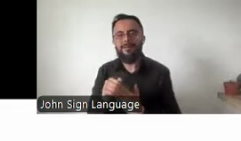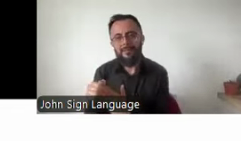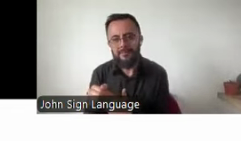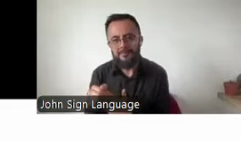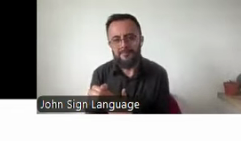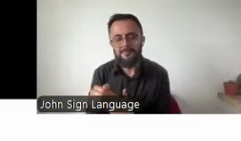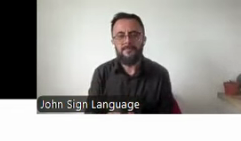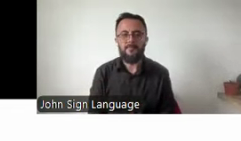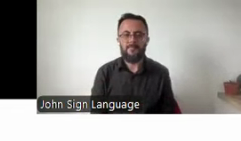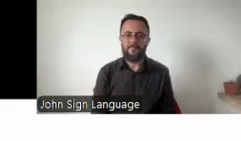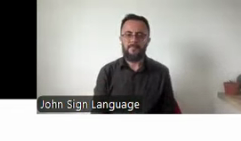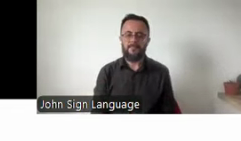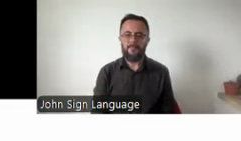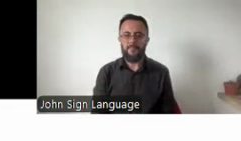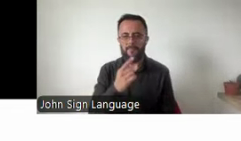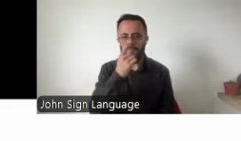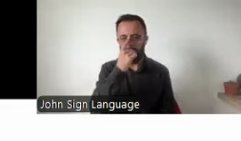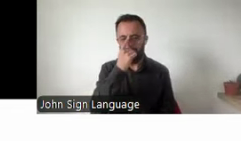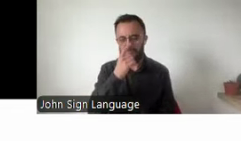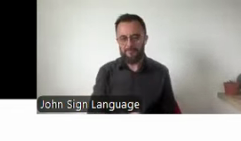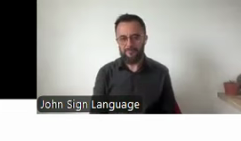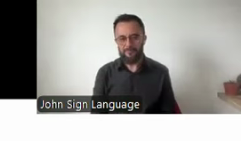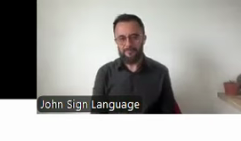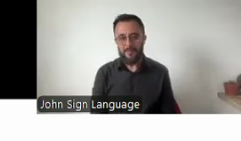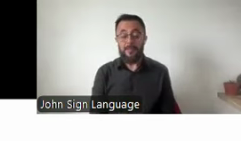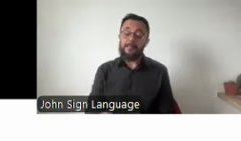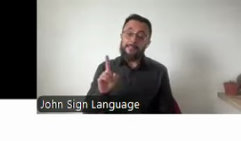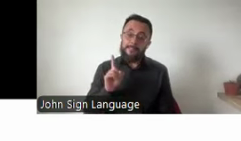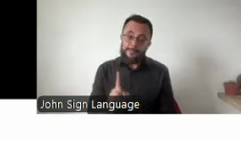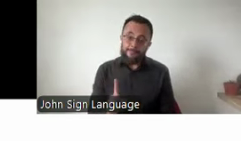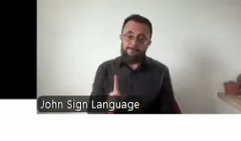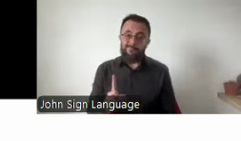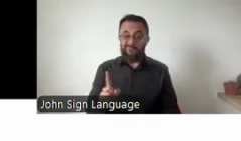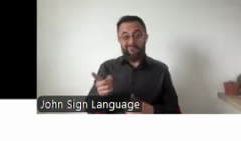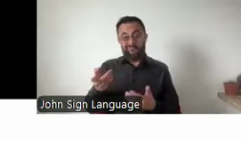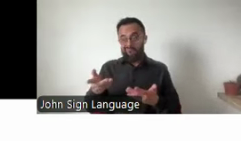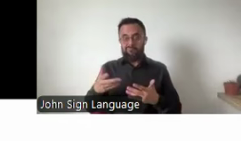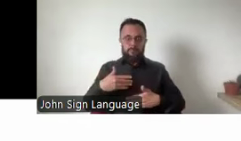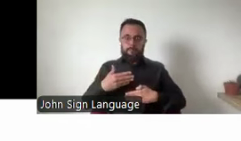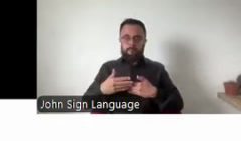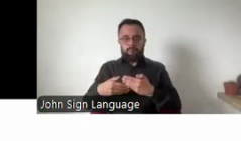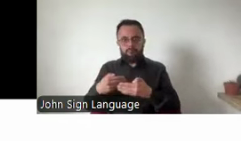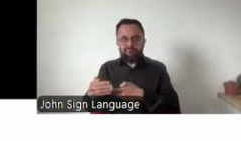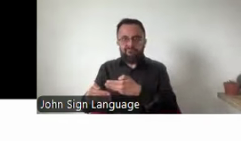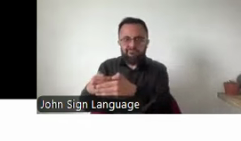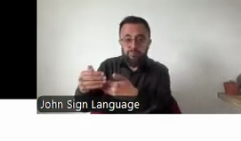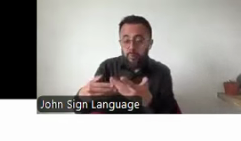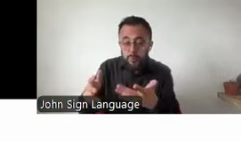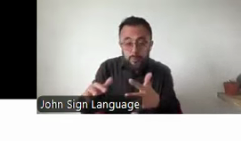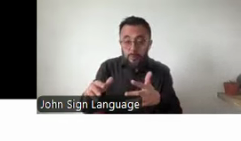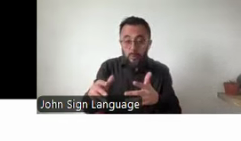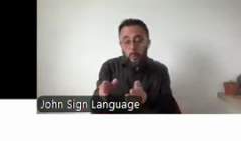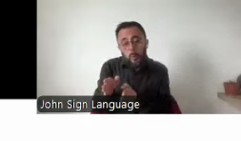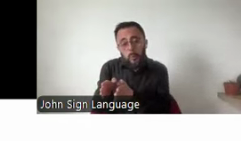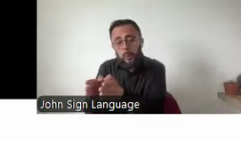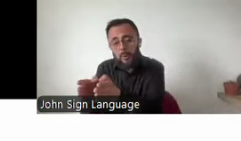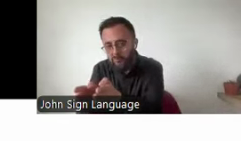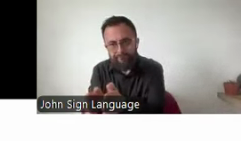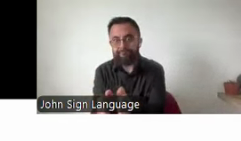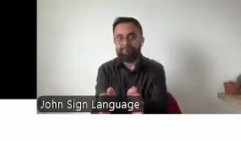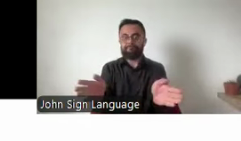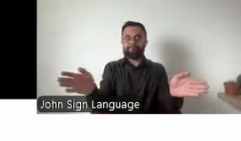involves many other stakeholders. It involves other ministries. For example, in some countries, we've